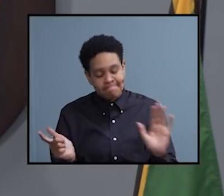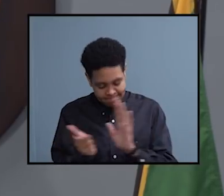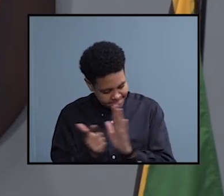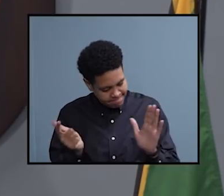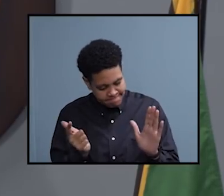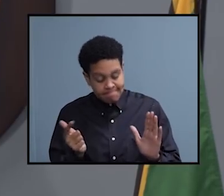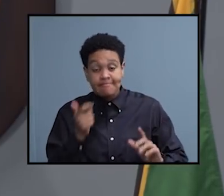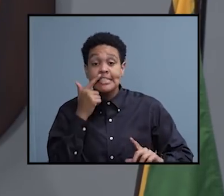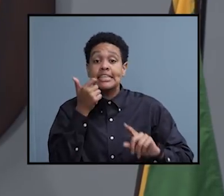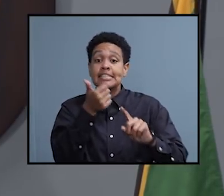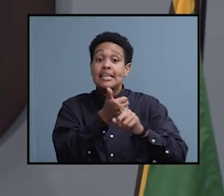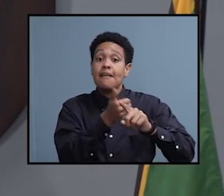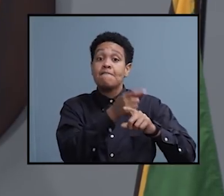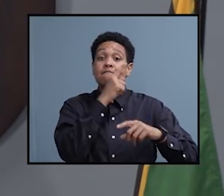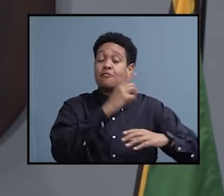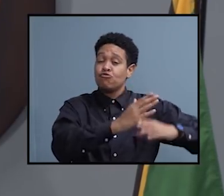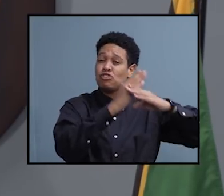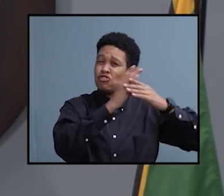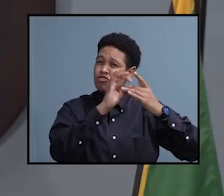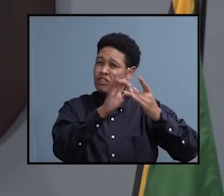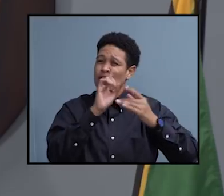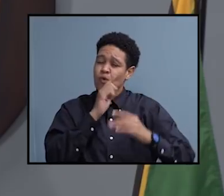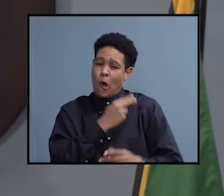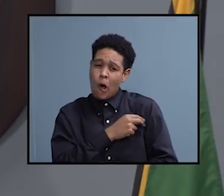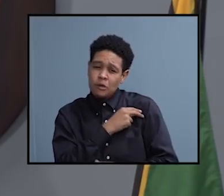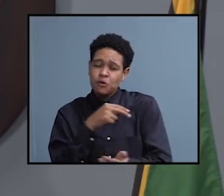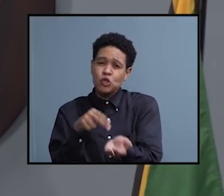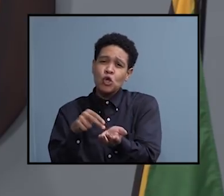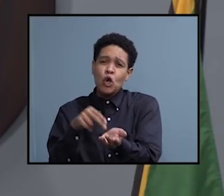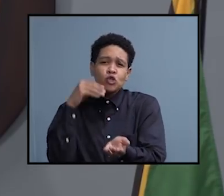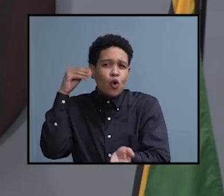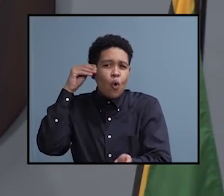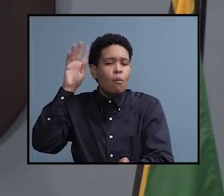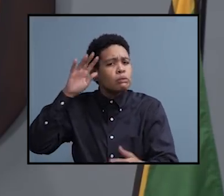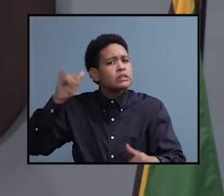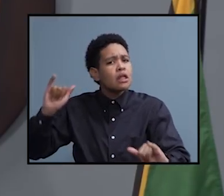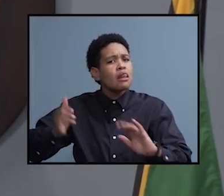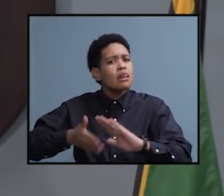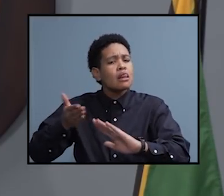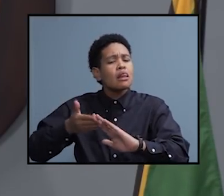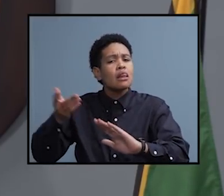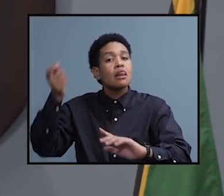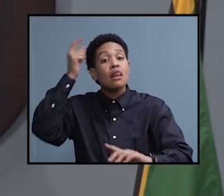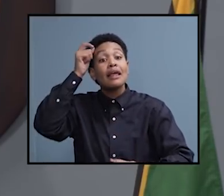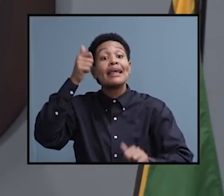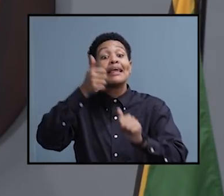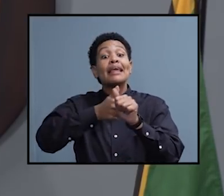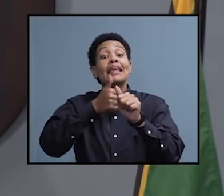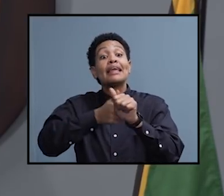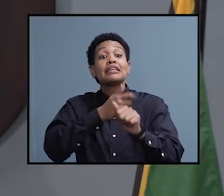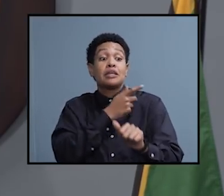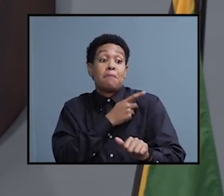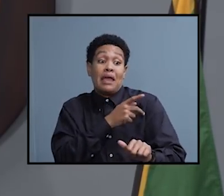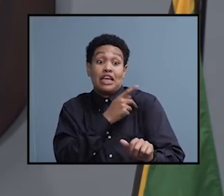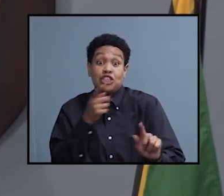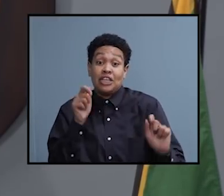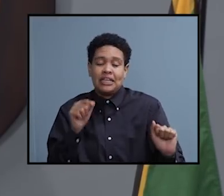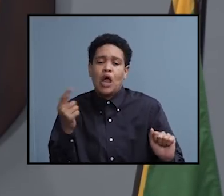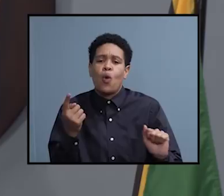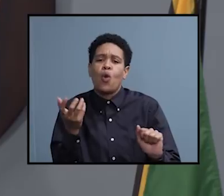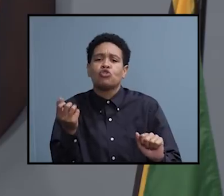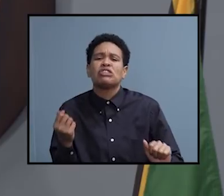restrictions in relation to hospitals and nursing homes will also remain. Each patient can only